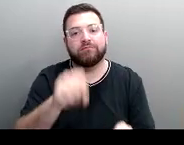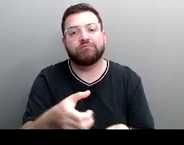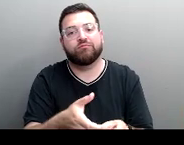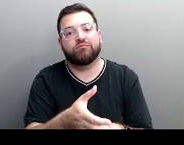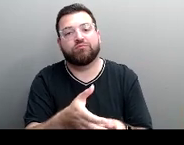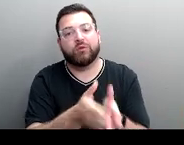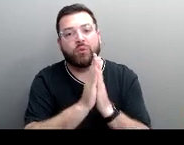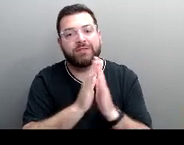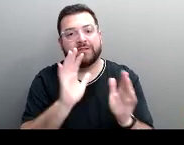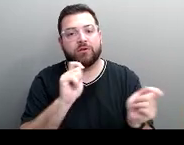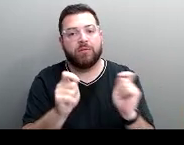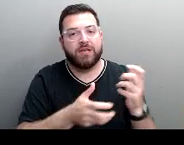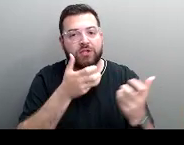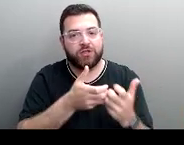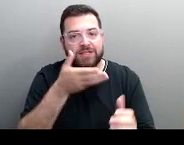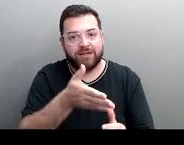the university.